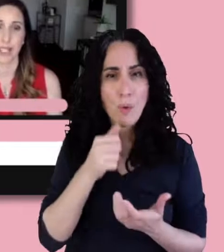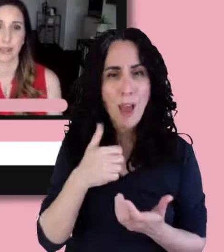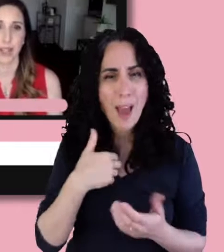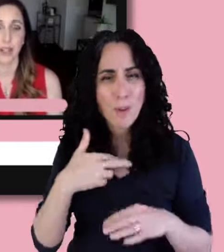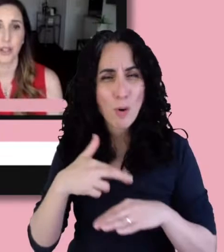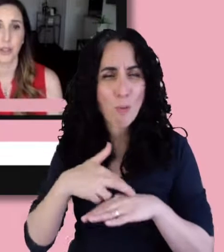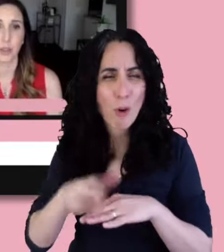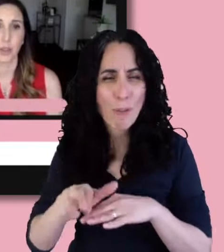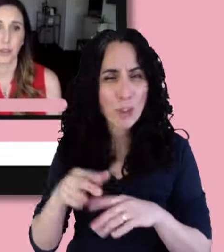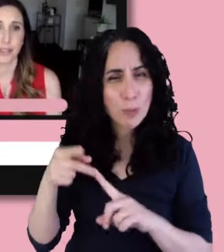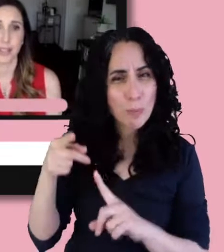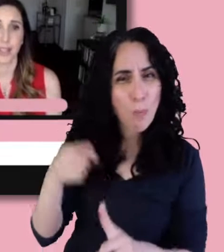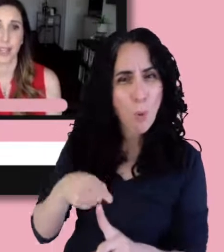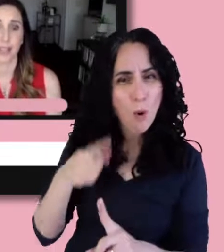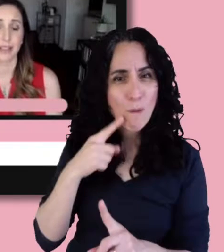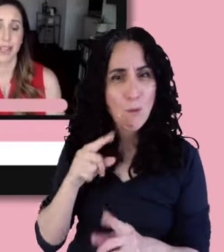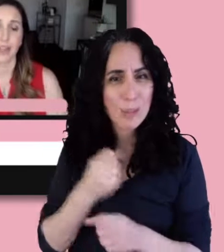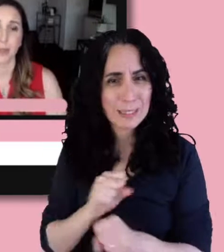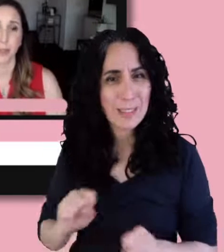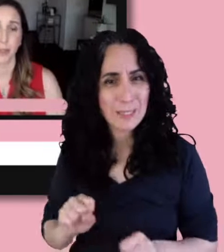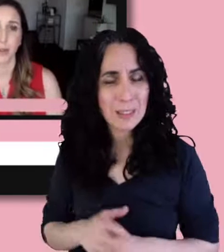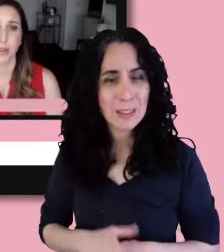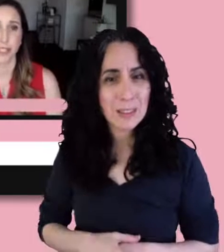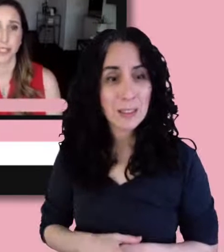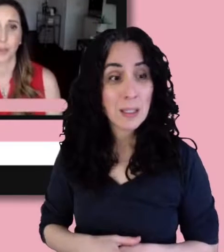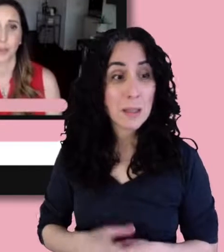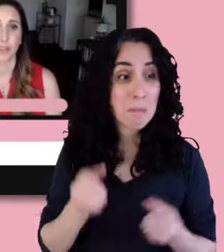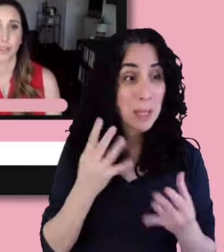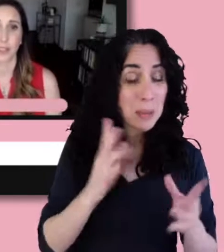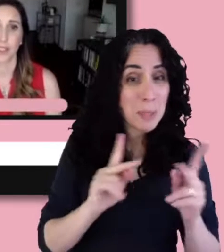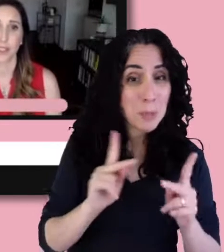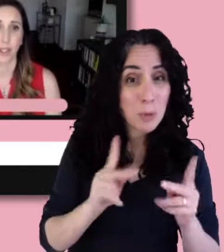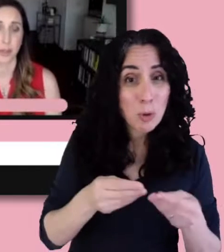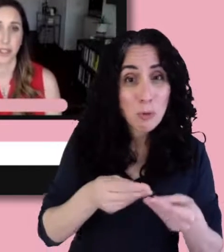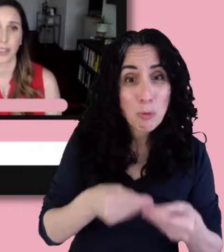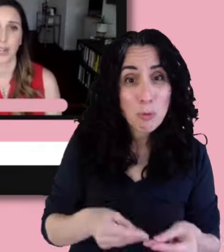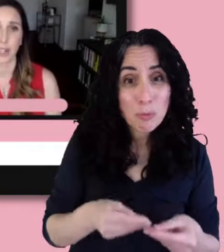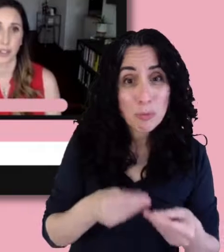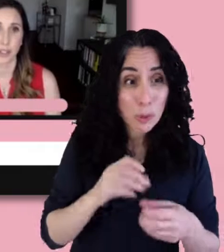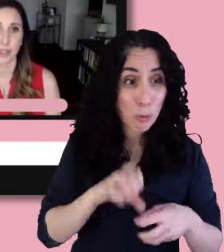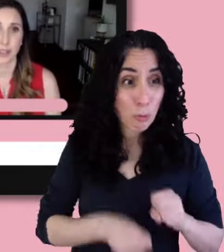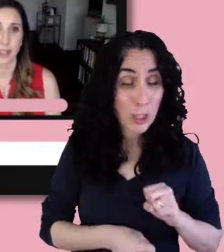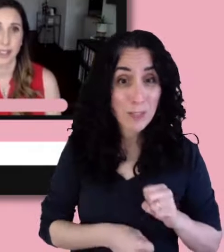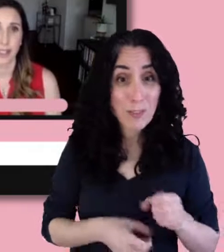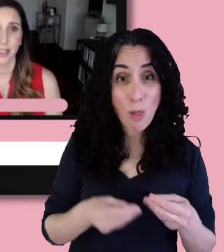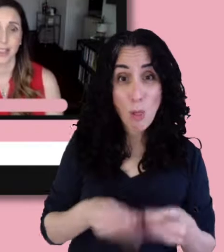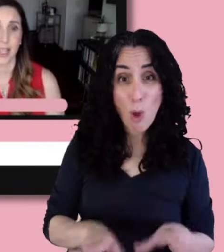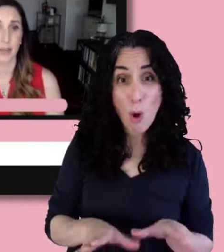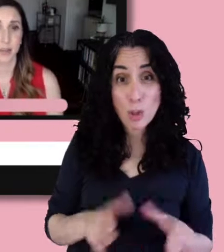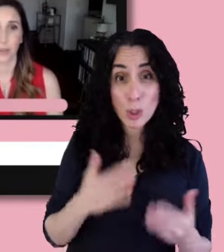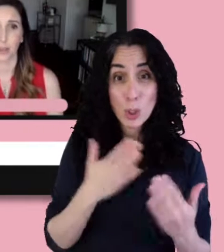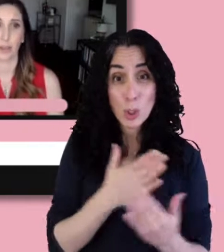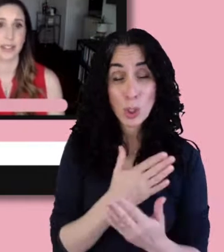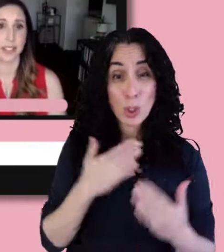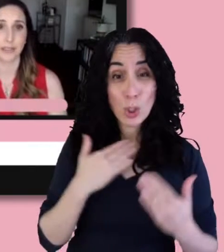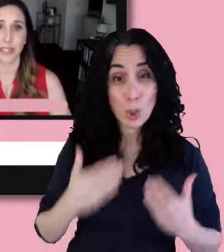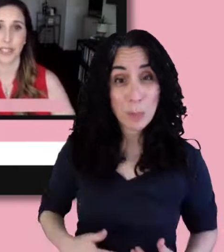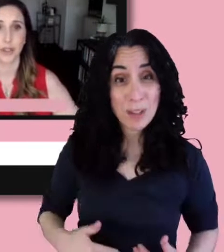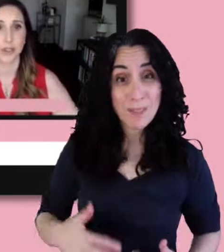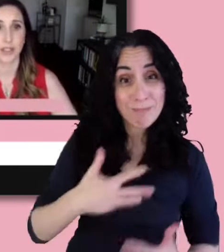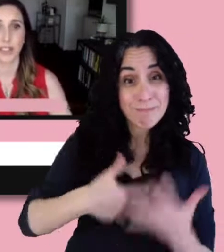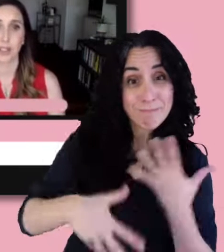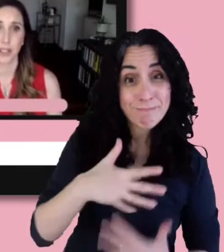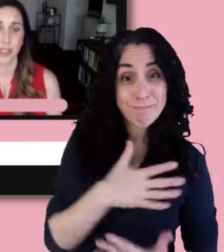feels safe. So we're grieving that. A lot of people are grieving human affection and human interaction. A lot of people are grieving